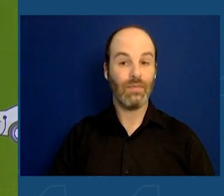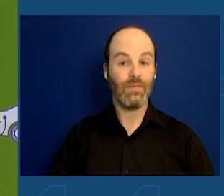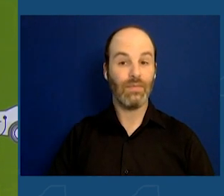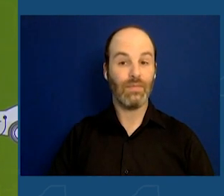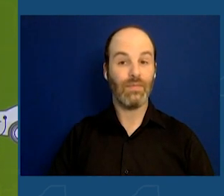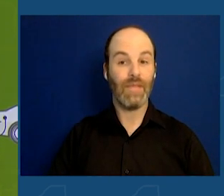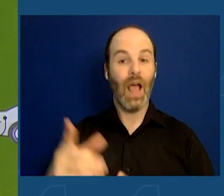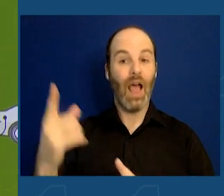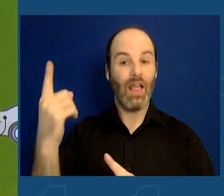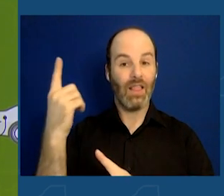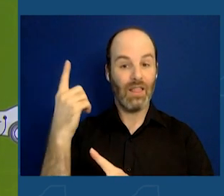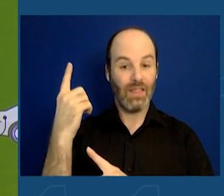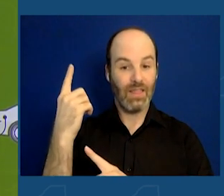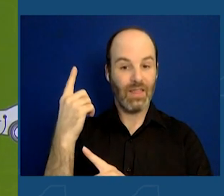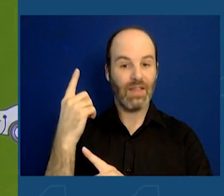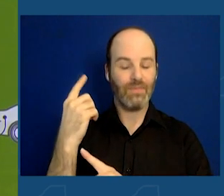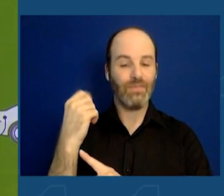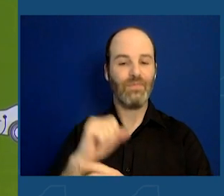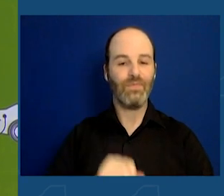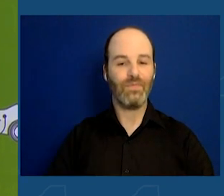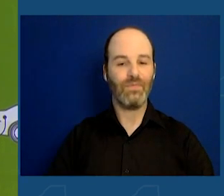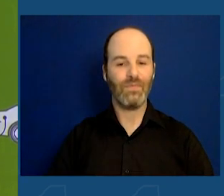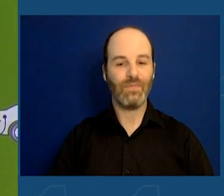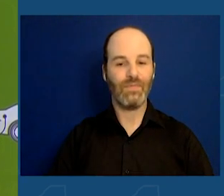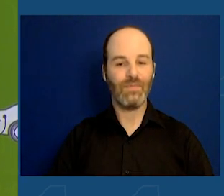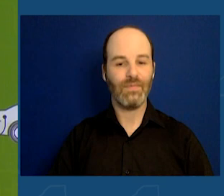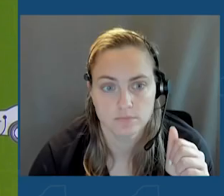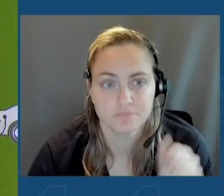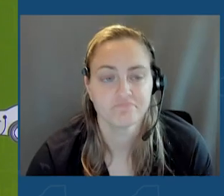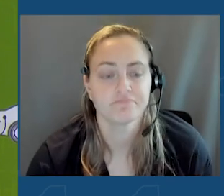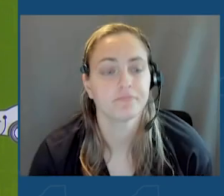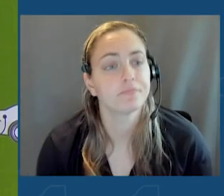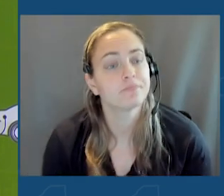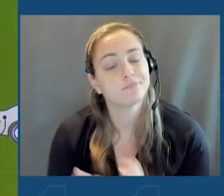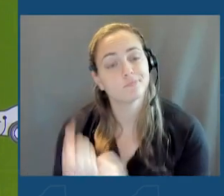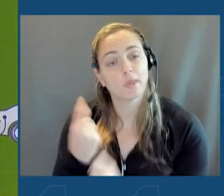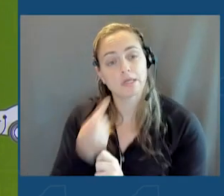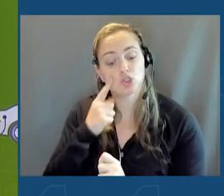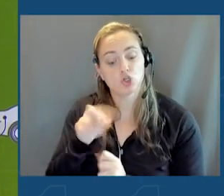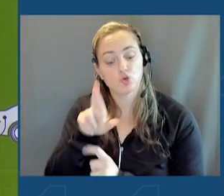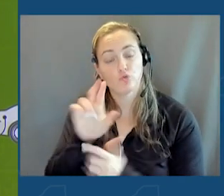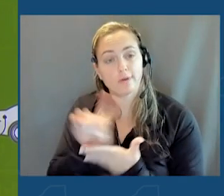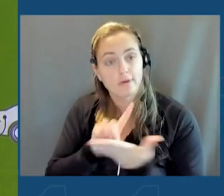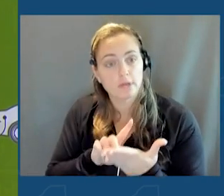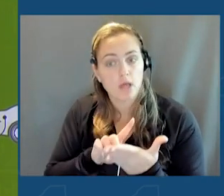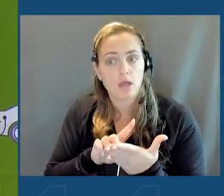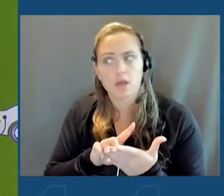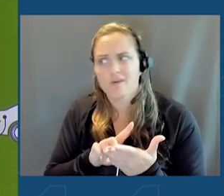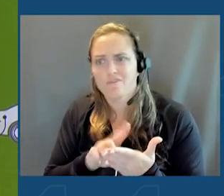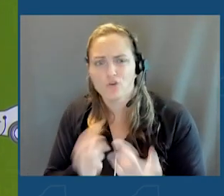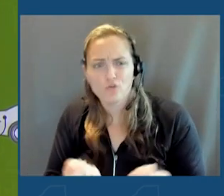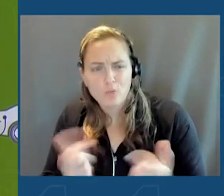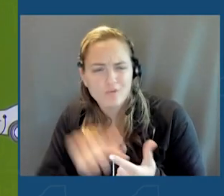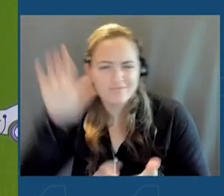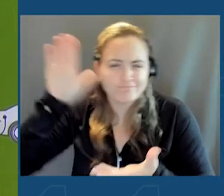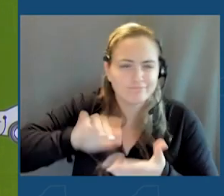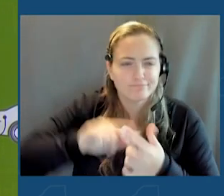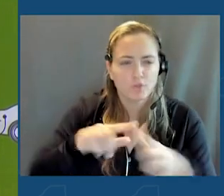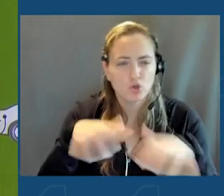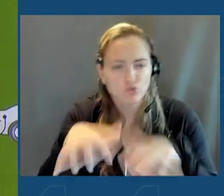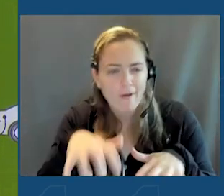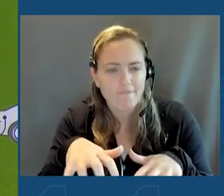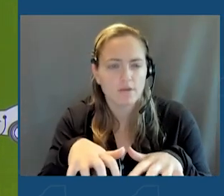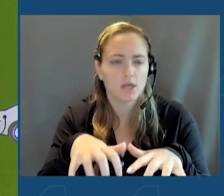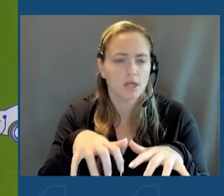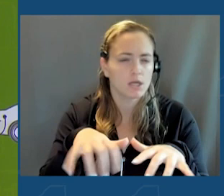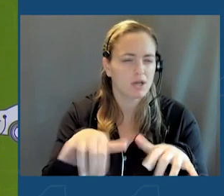Last year, we redesigned the highway network to allow for removing traffic from local streets, reduce truck idling. But today, I'm